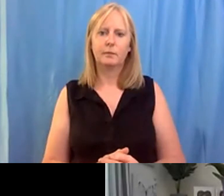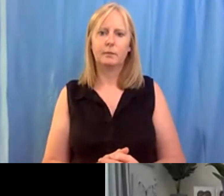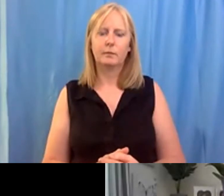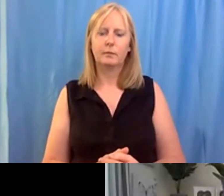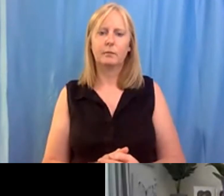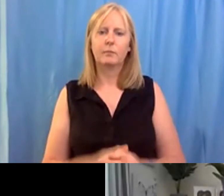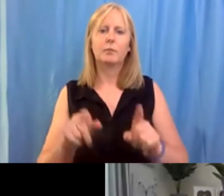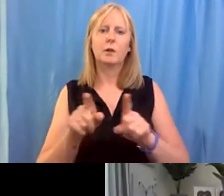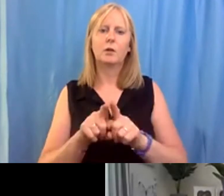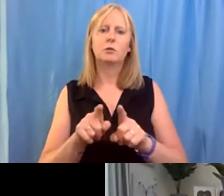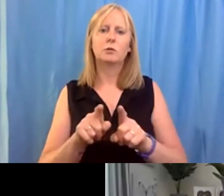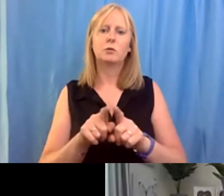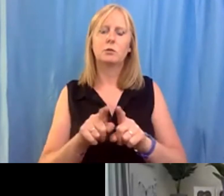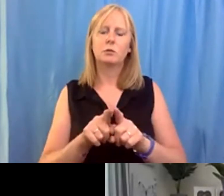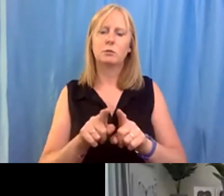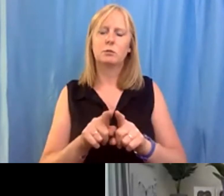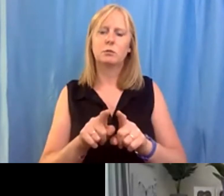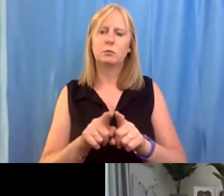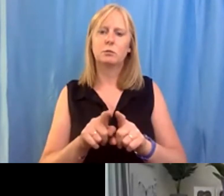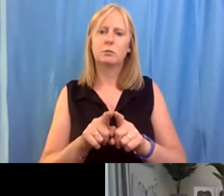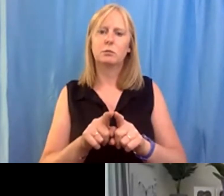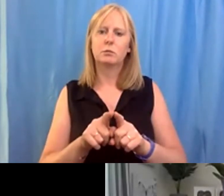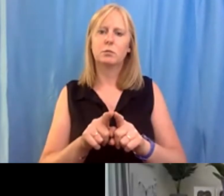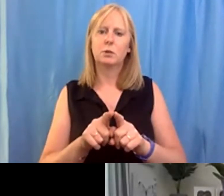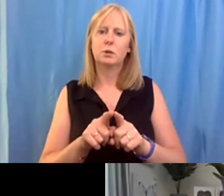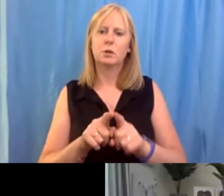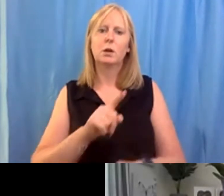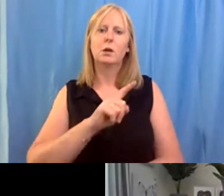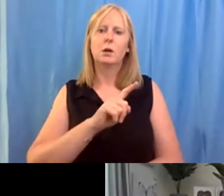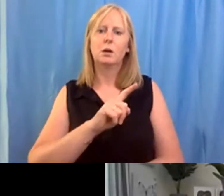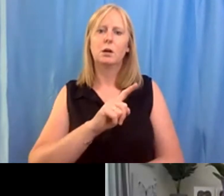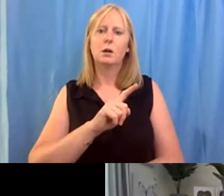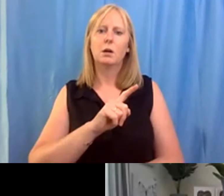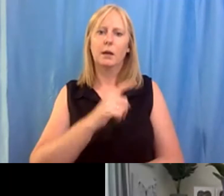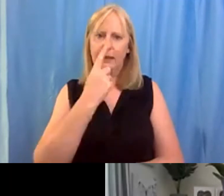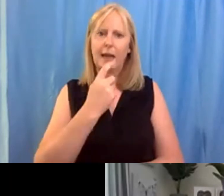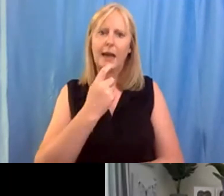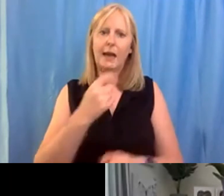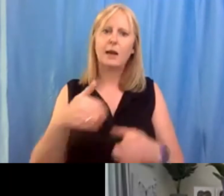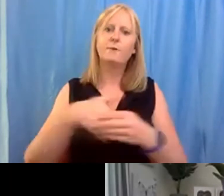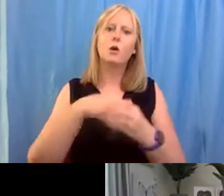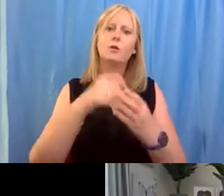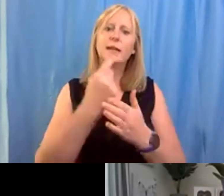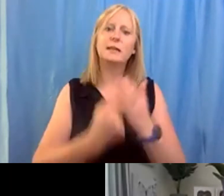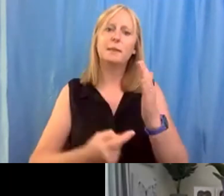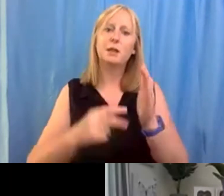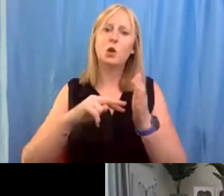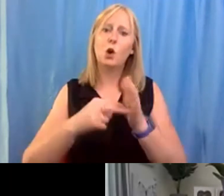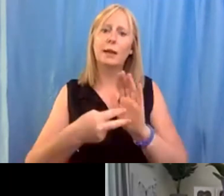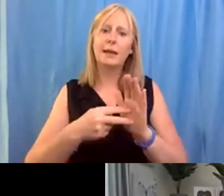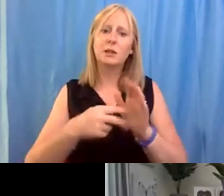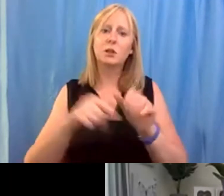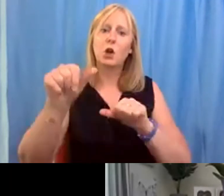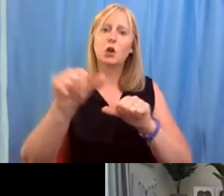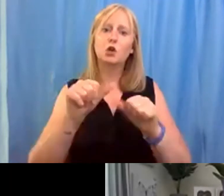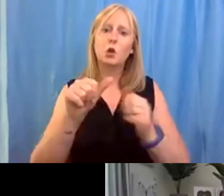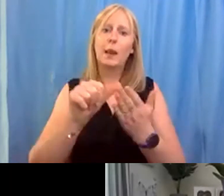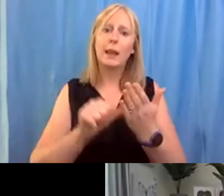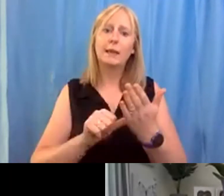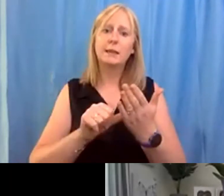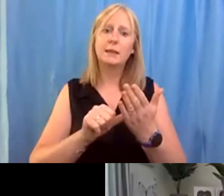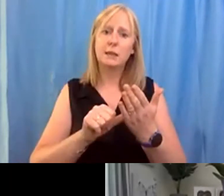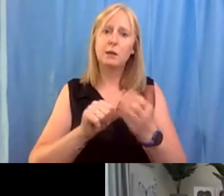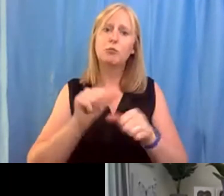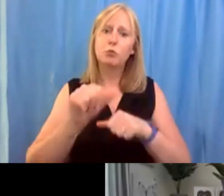also mentioned that why they could also involve disability organisations in the shortlisting process or even the